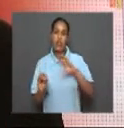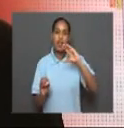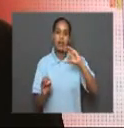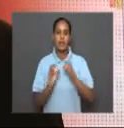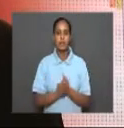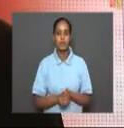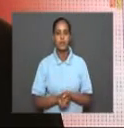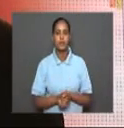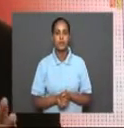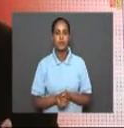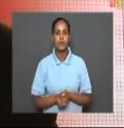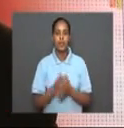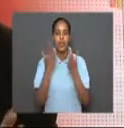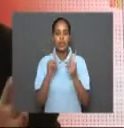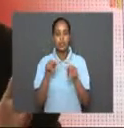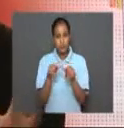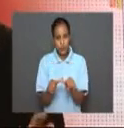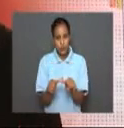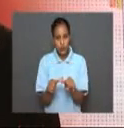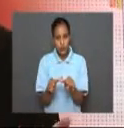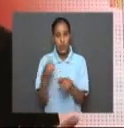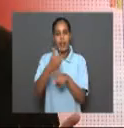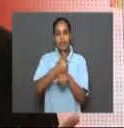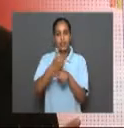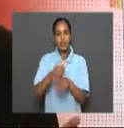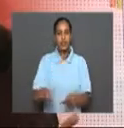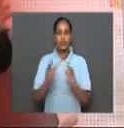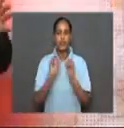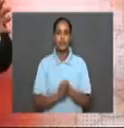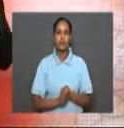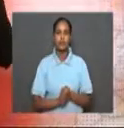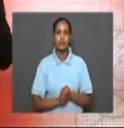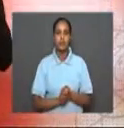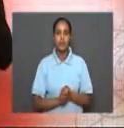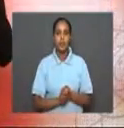carbon. Let us pause for an activity, students.